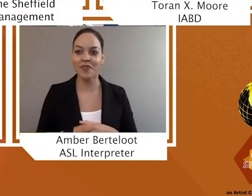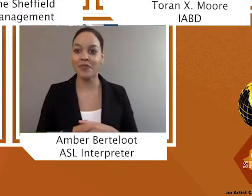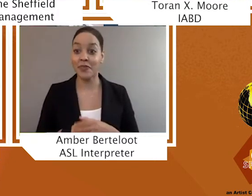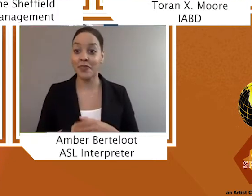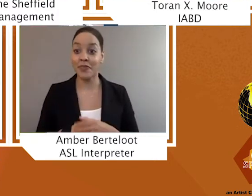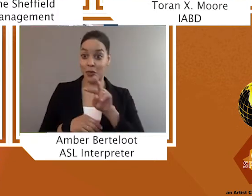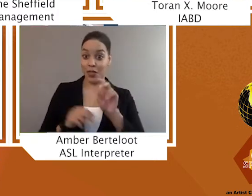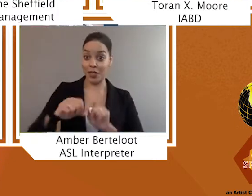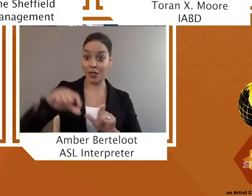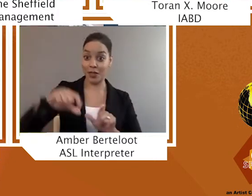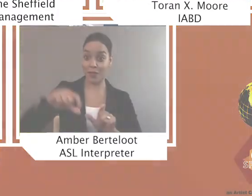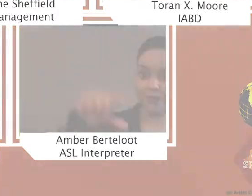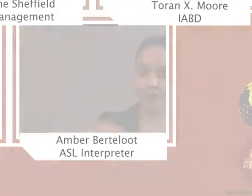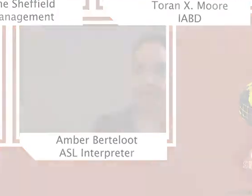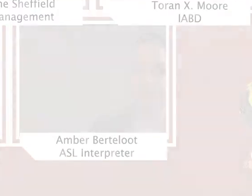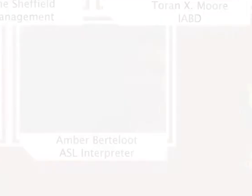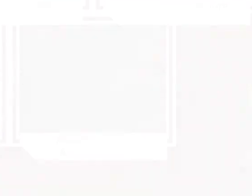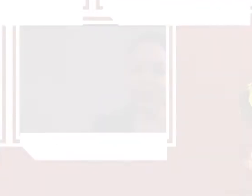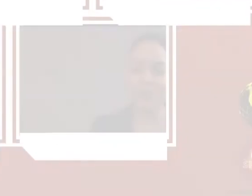first one, Lord,